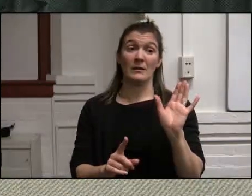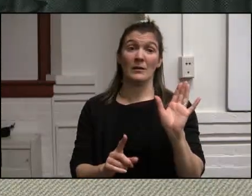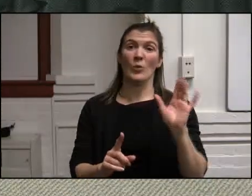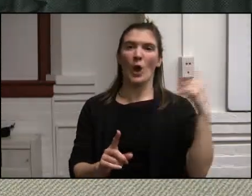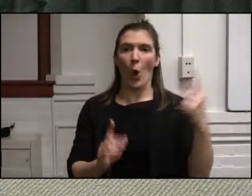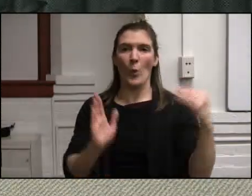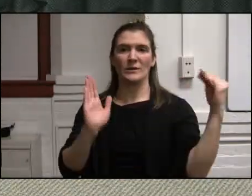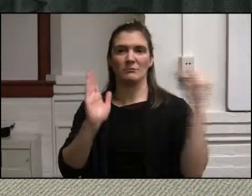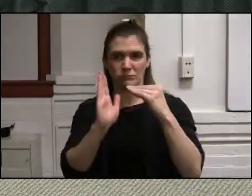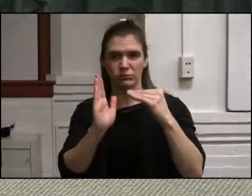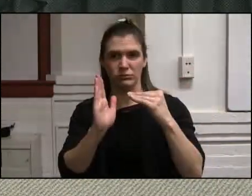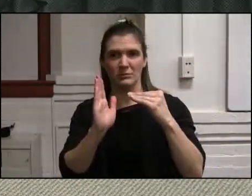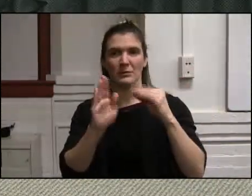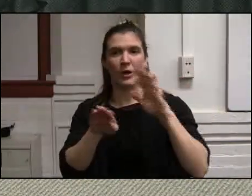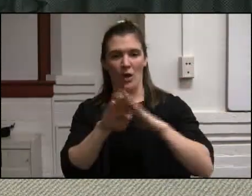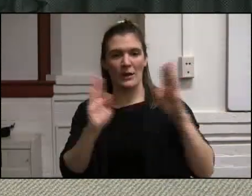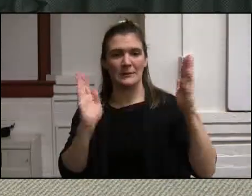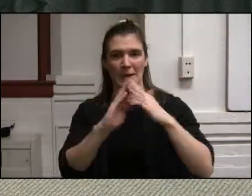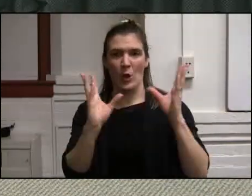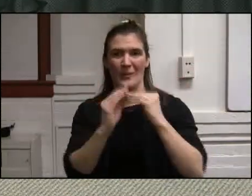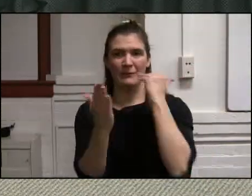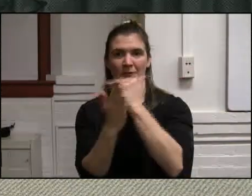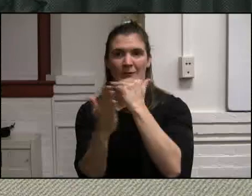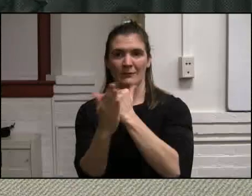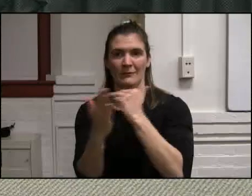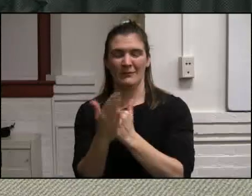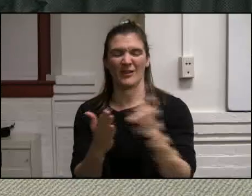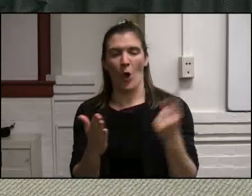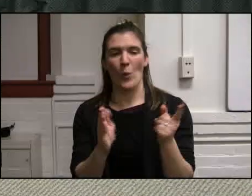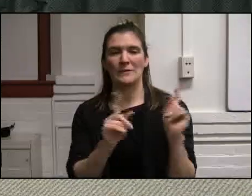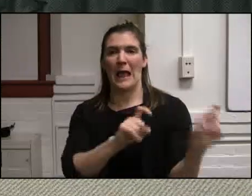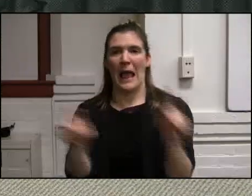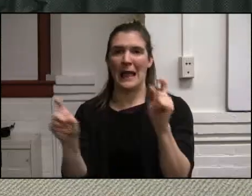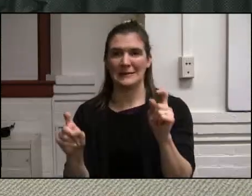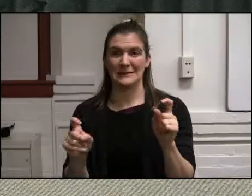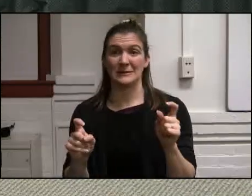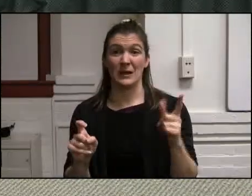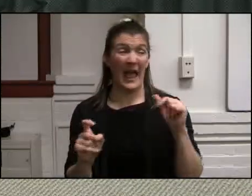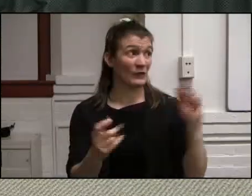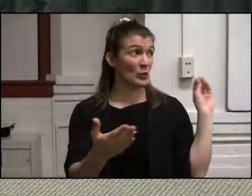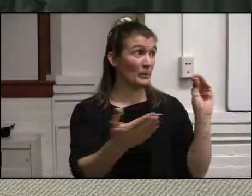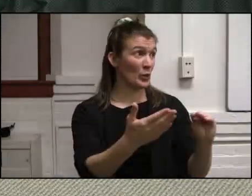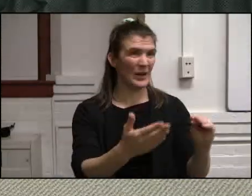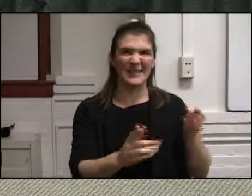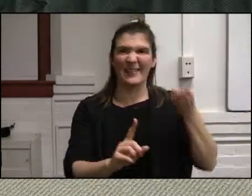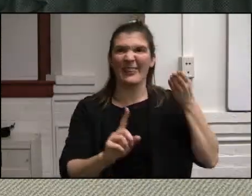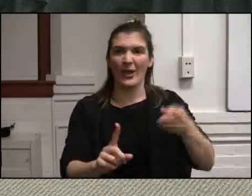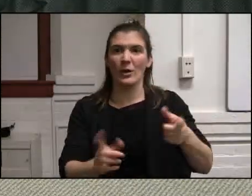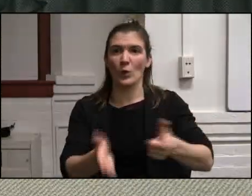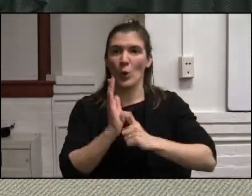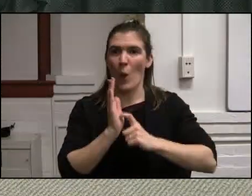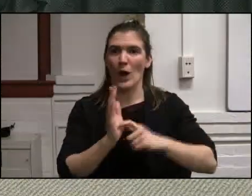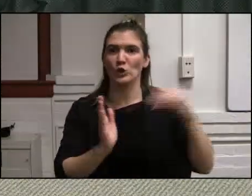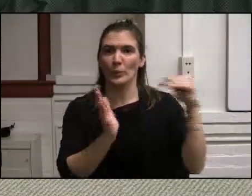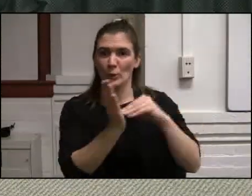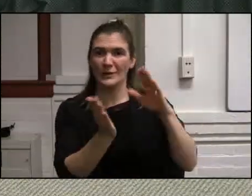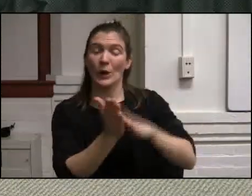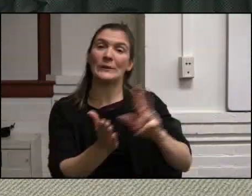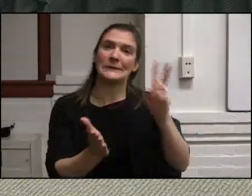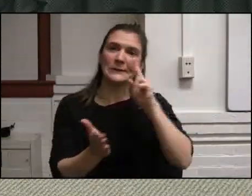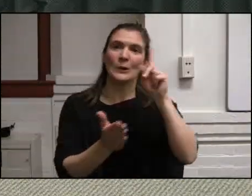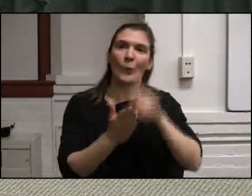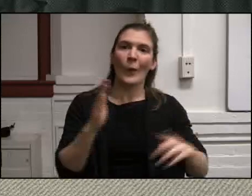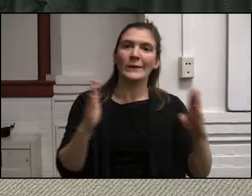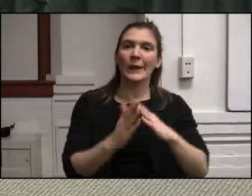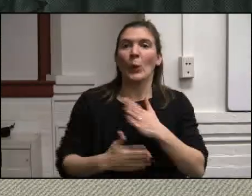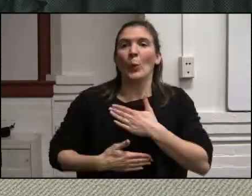article. So it invites the discussion we don't have to place it on the article because it has to be on the article to see what